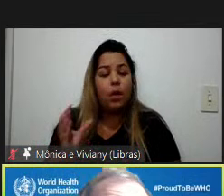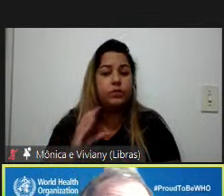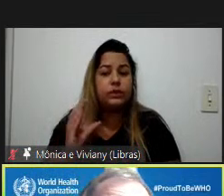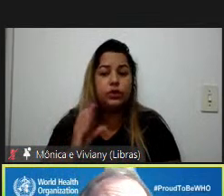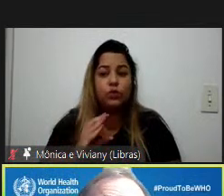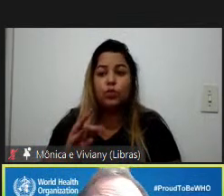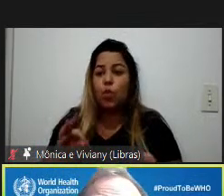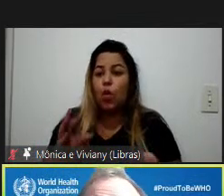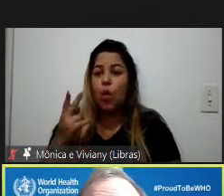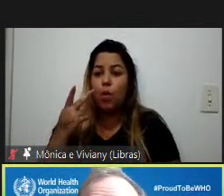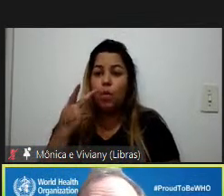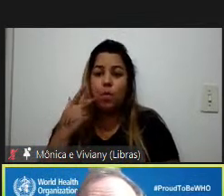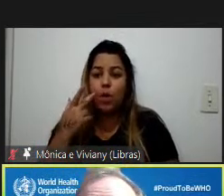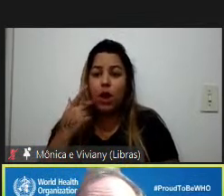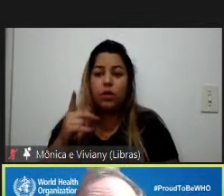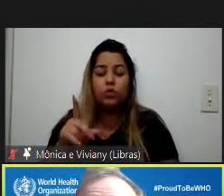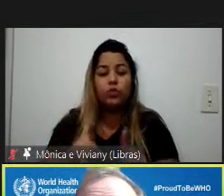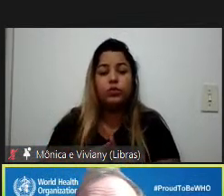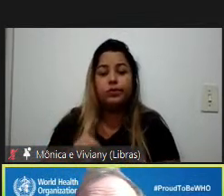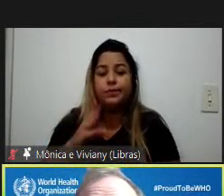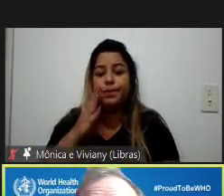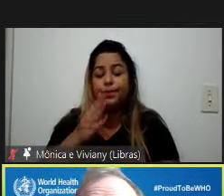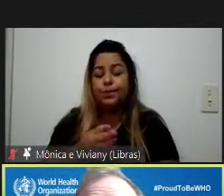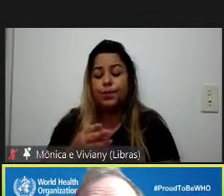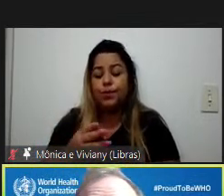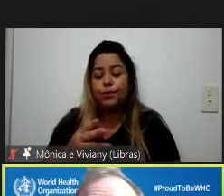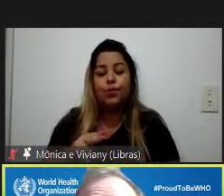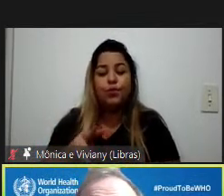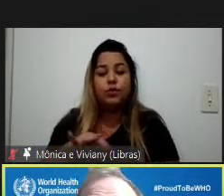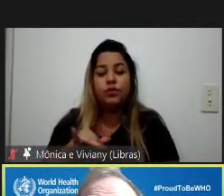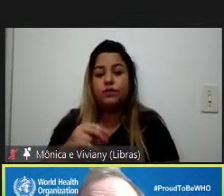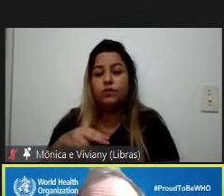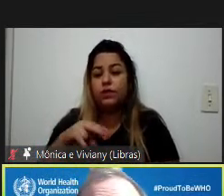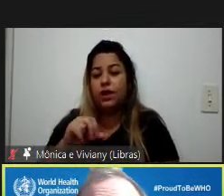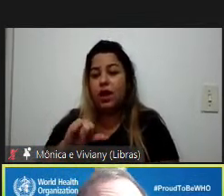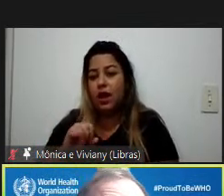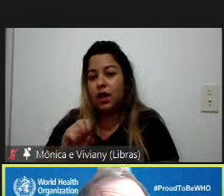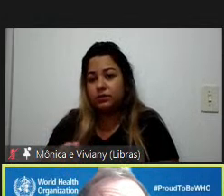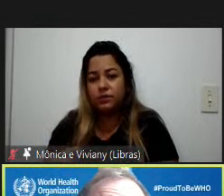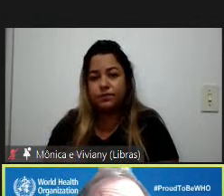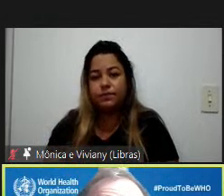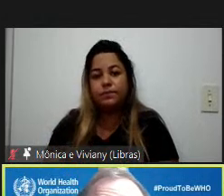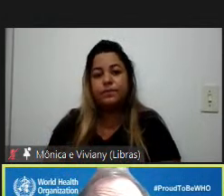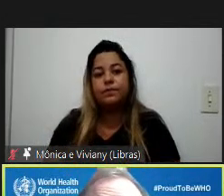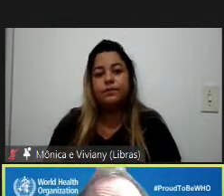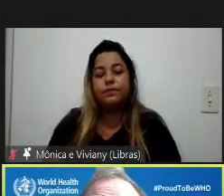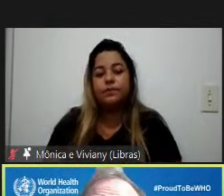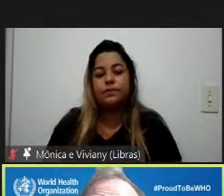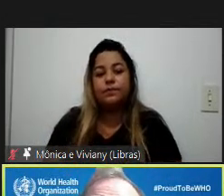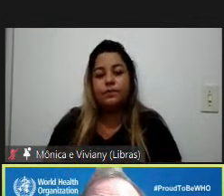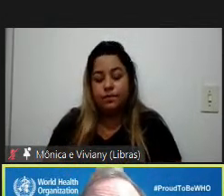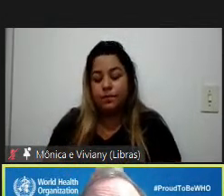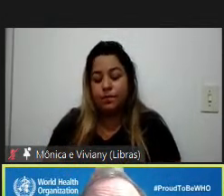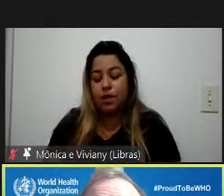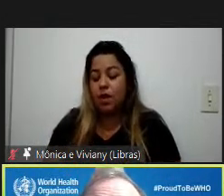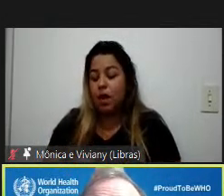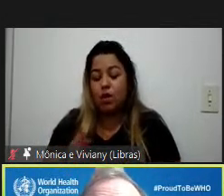the nutrition-related non-communicable disease target. The decade of action on nutrition has